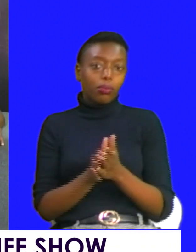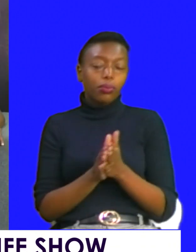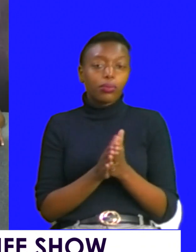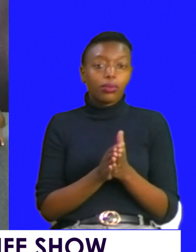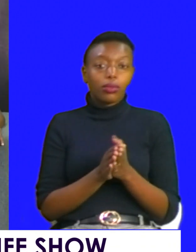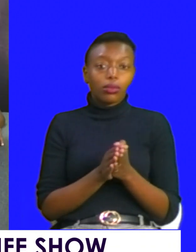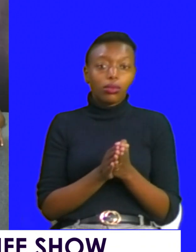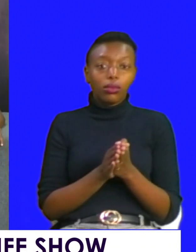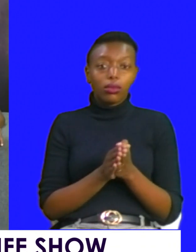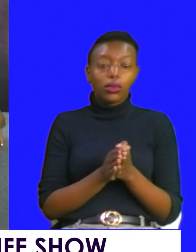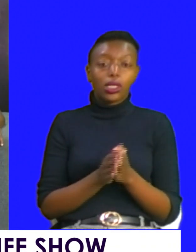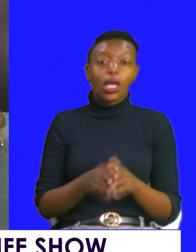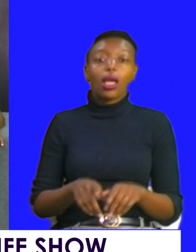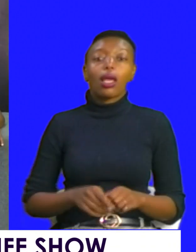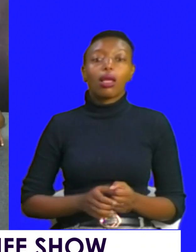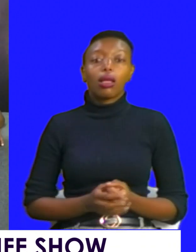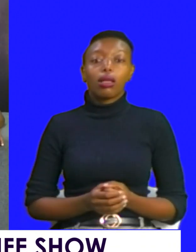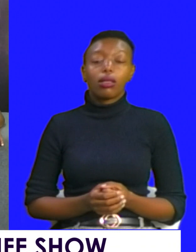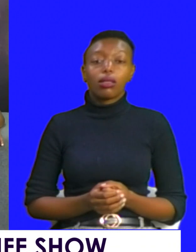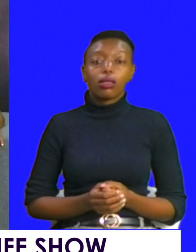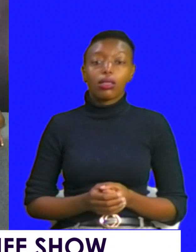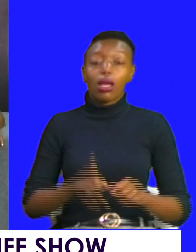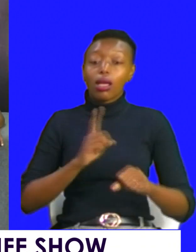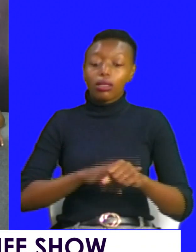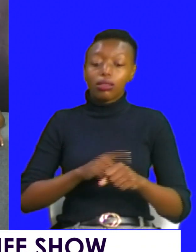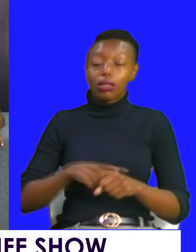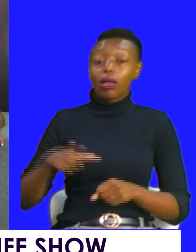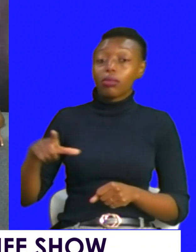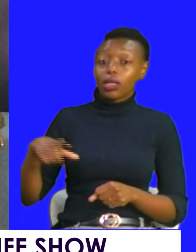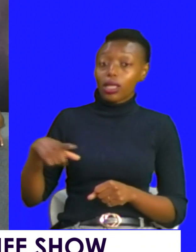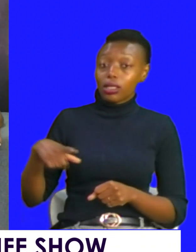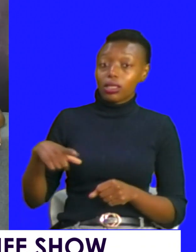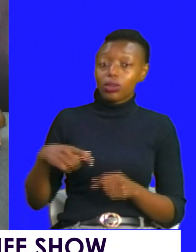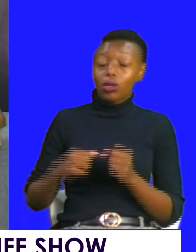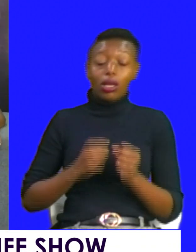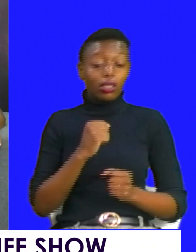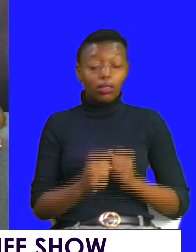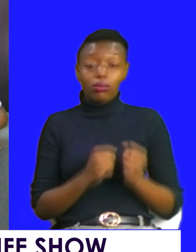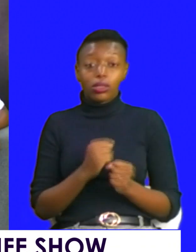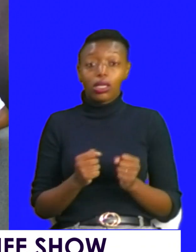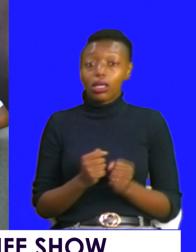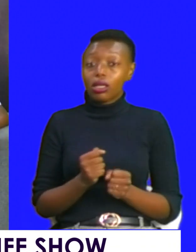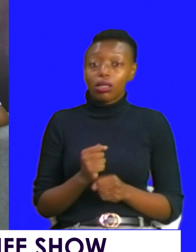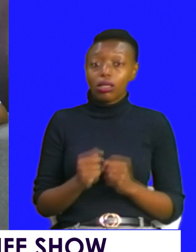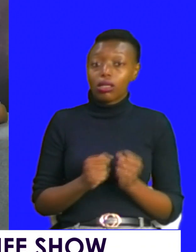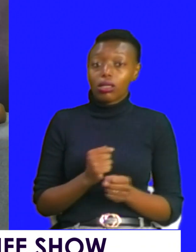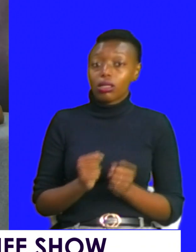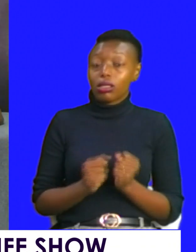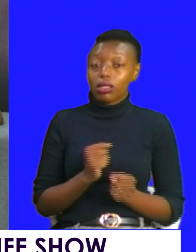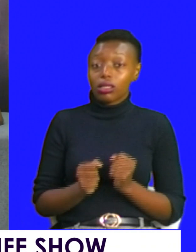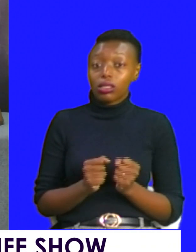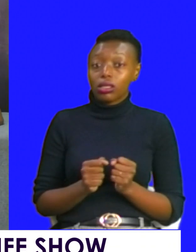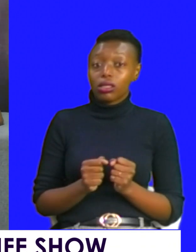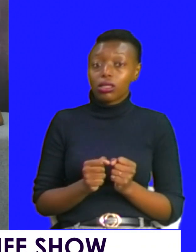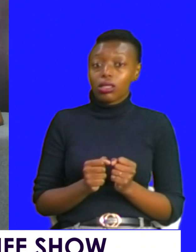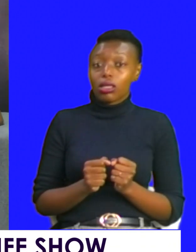So- Well, now the girls at Kenya High look at running as not a girl. It's not ladylike. Why are you in a hurry? You need to